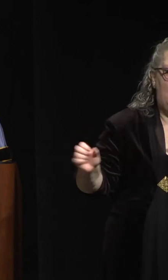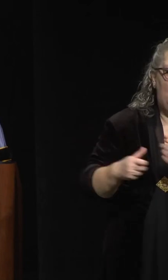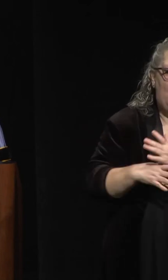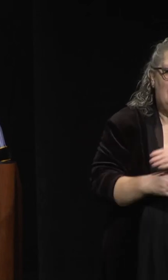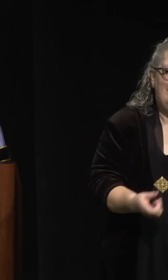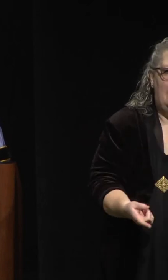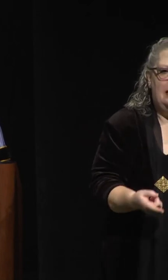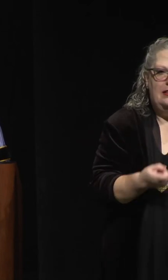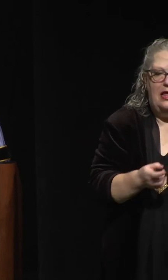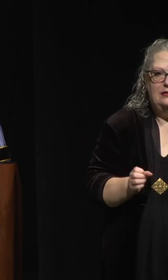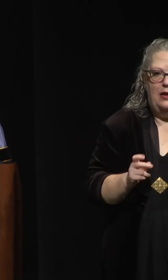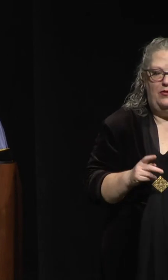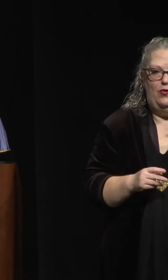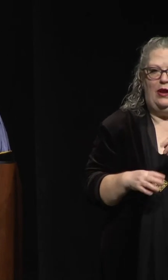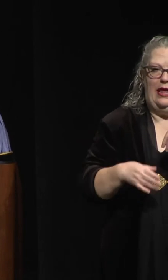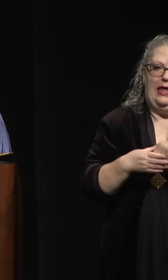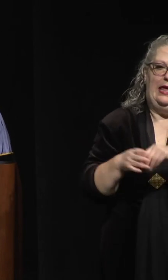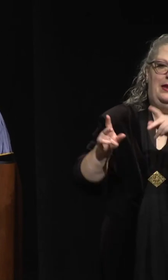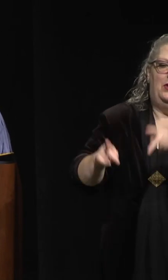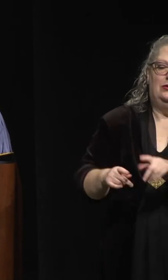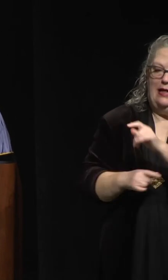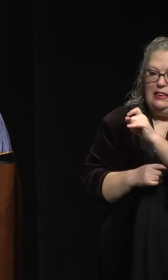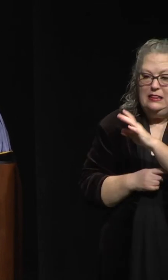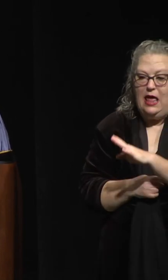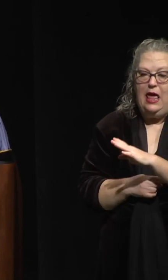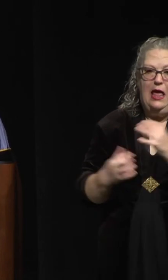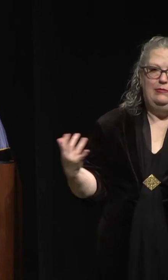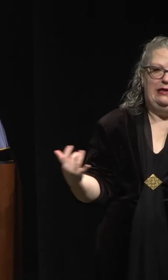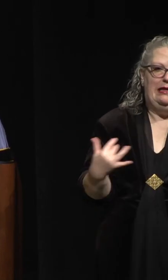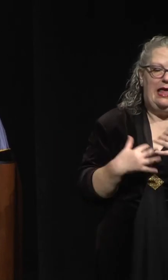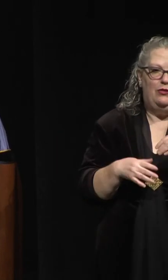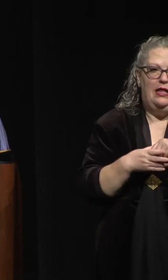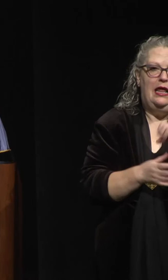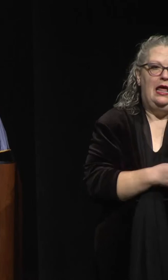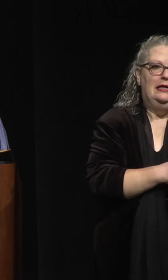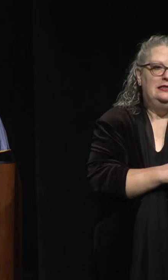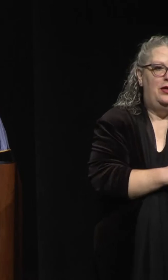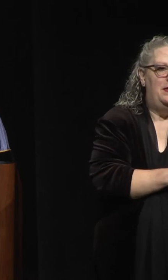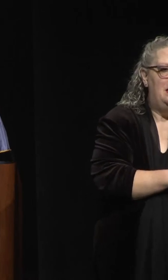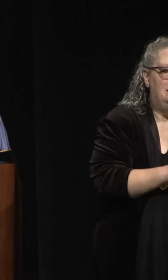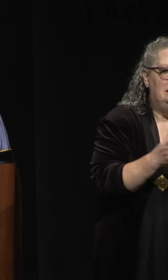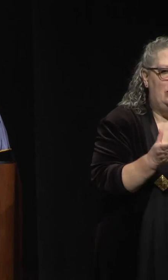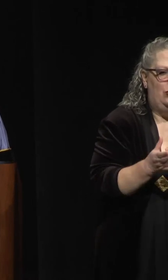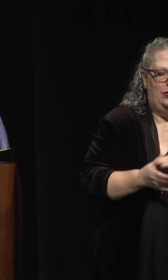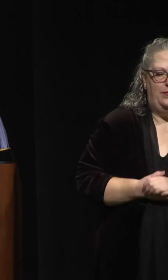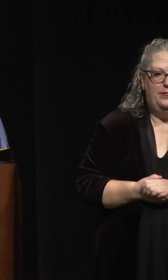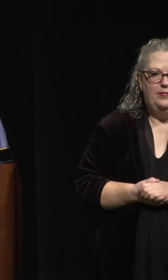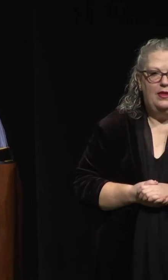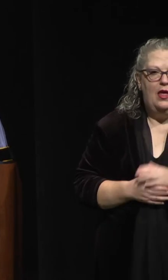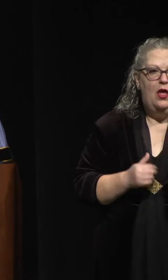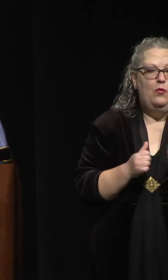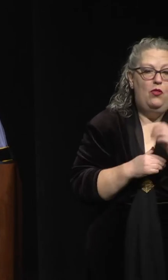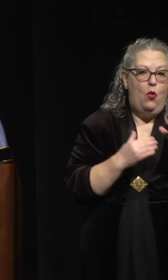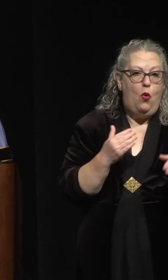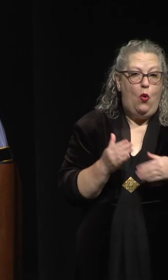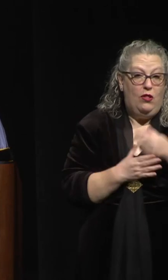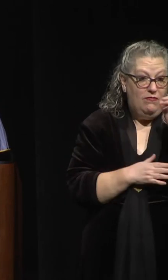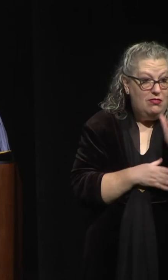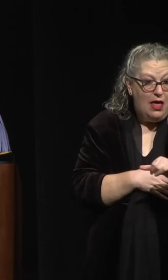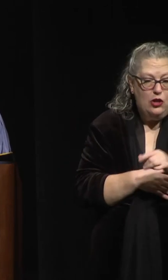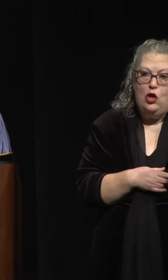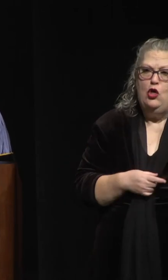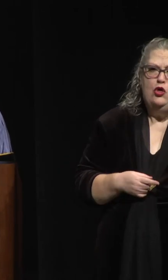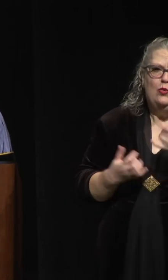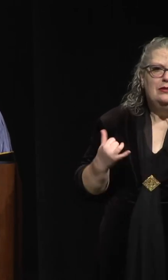fewer opportunities for in-person labs and gatherings in the Siemens Center. Through all of this,